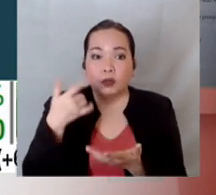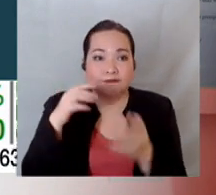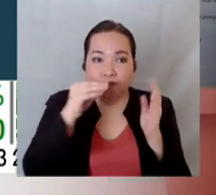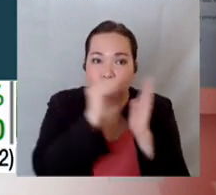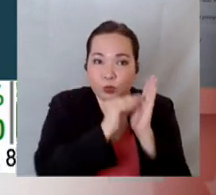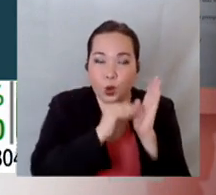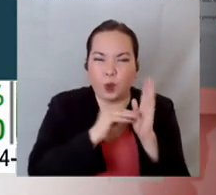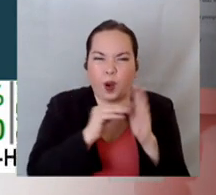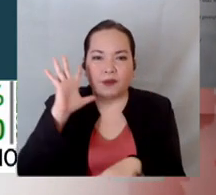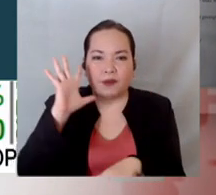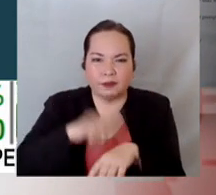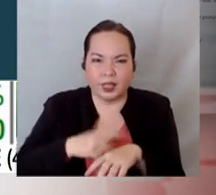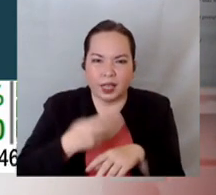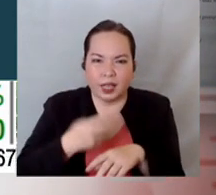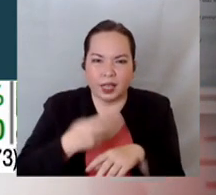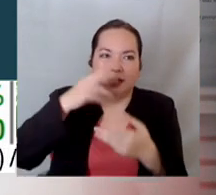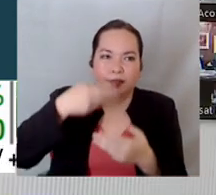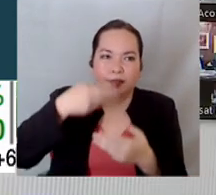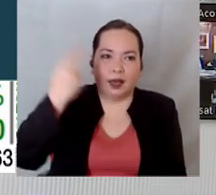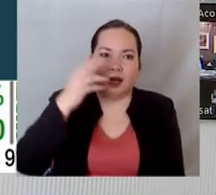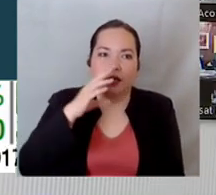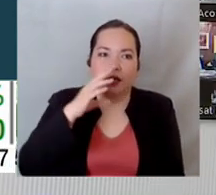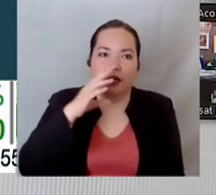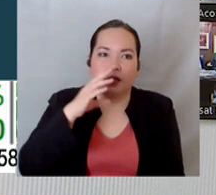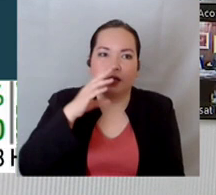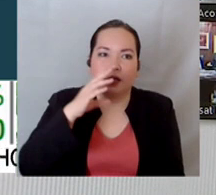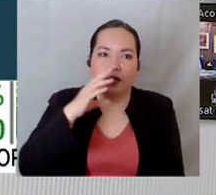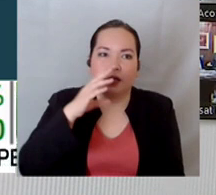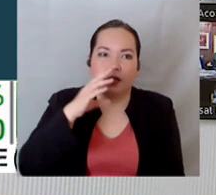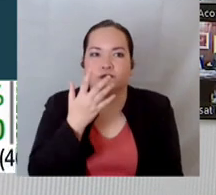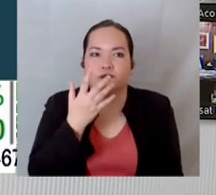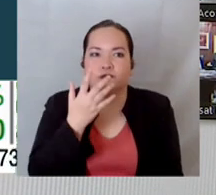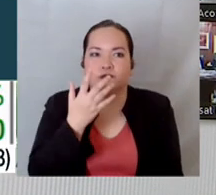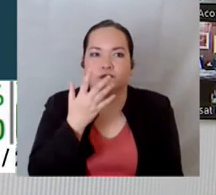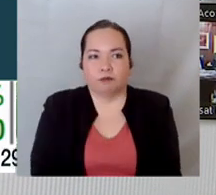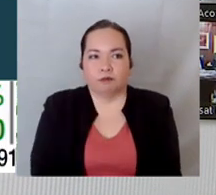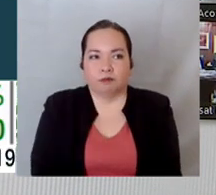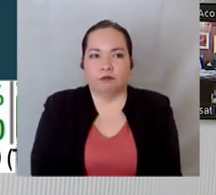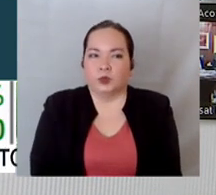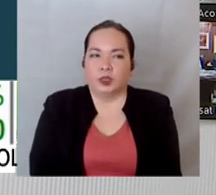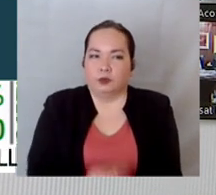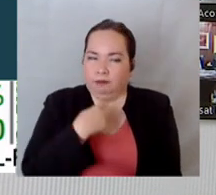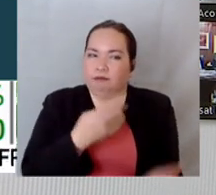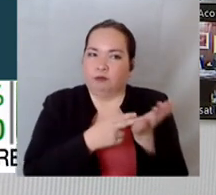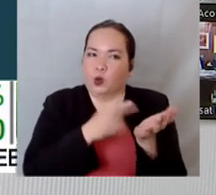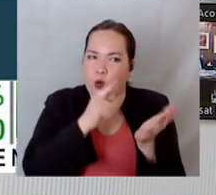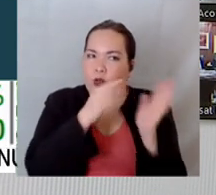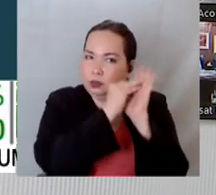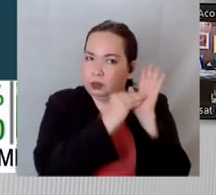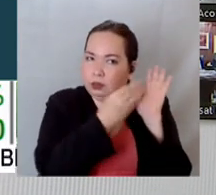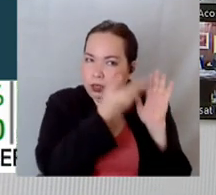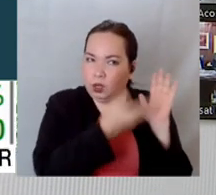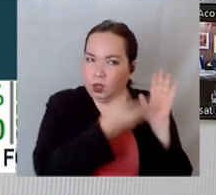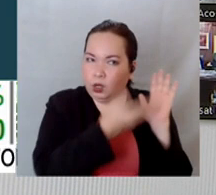and Communication Undersecretary Manny Cahintic. Hindi po totoo na overpriced, Mr. Chair, for the